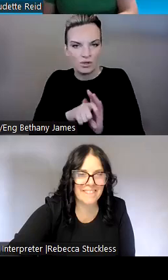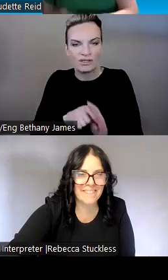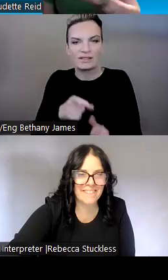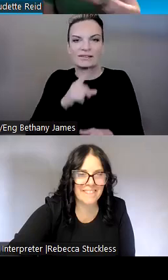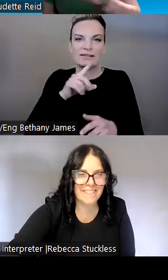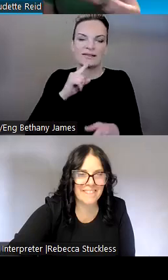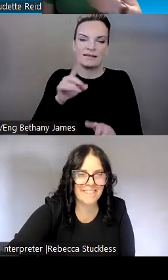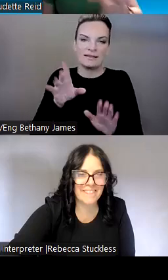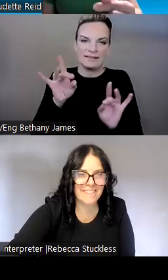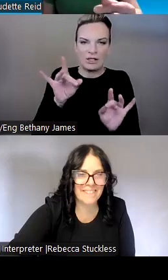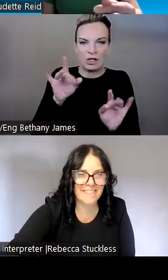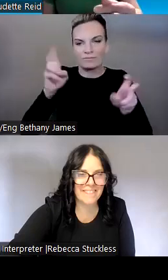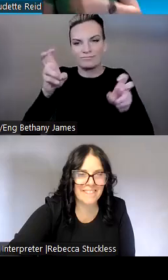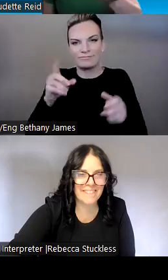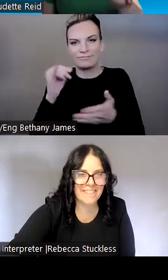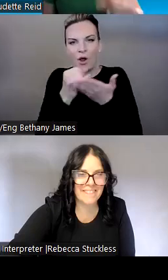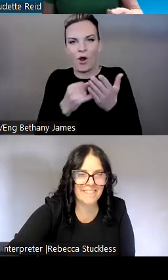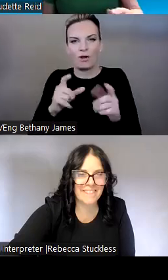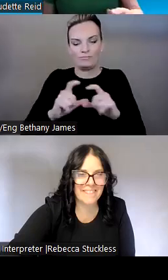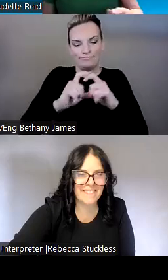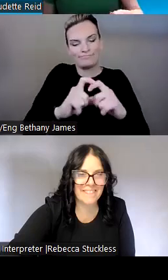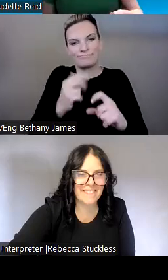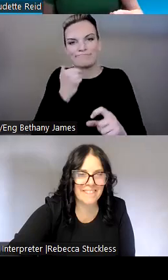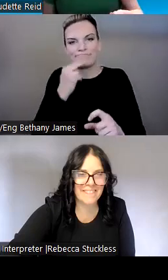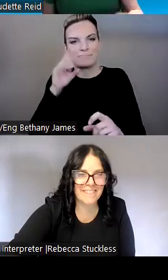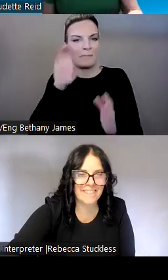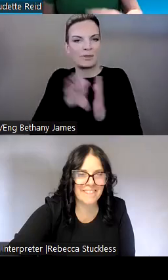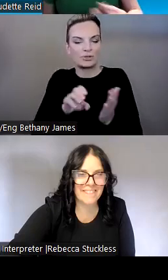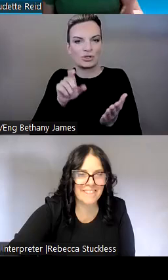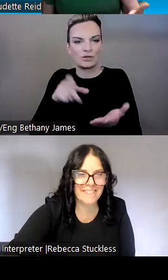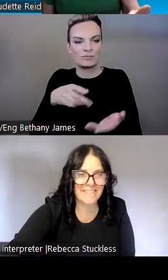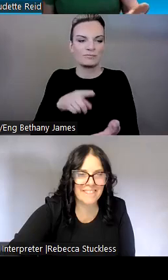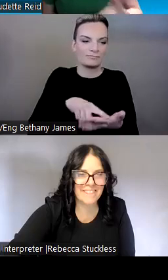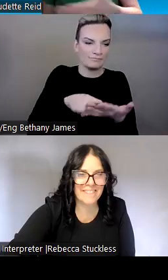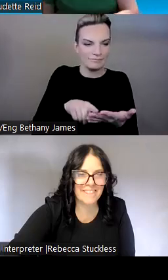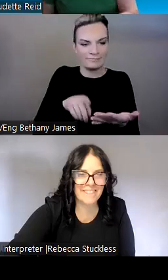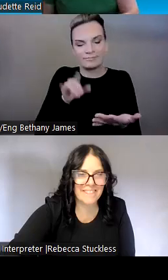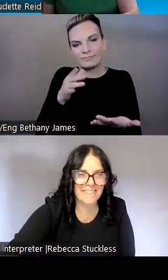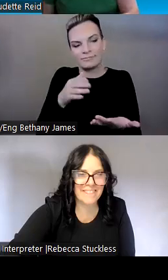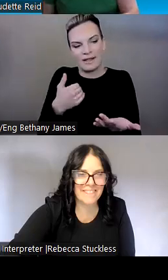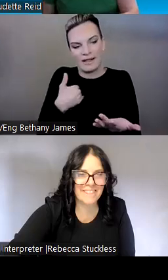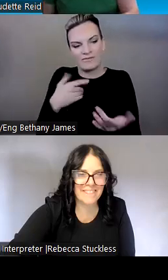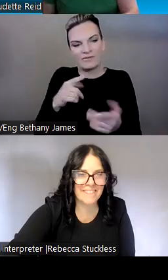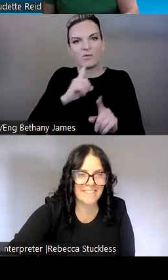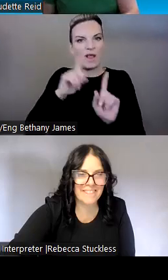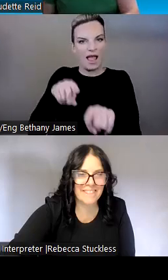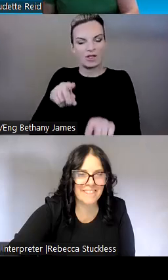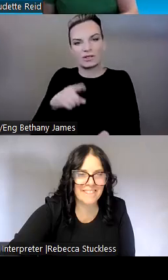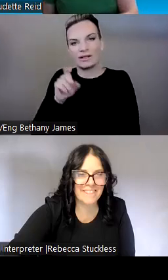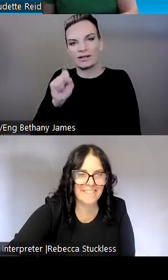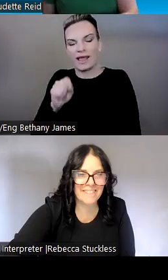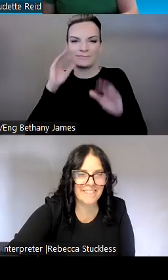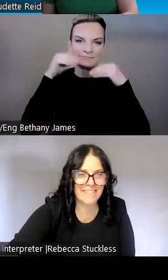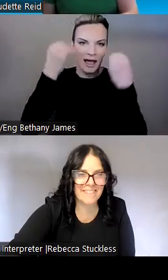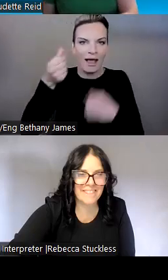reactions is easy to do, and it gives it a lot more expressiveness when someone is texting